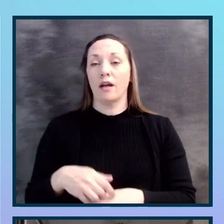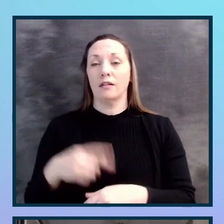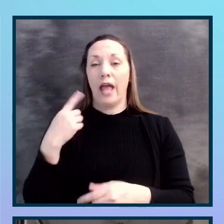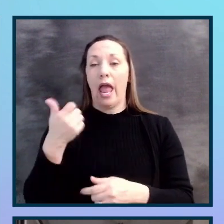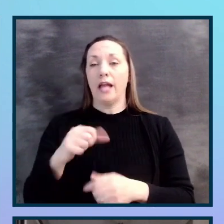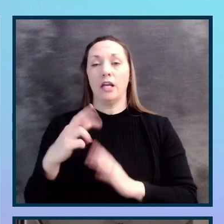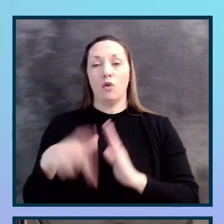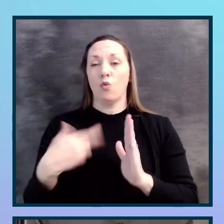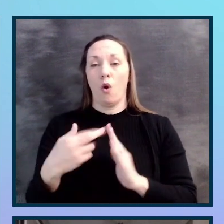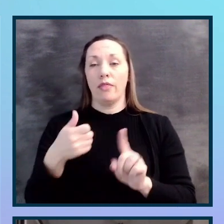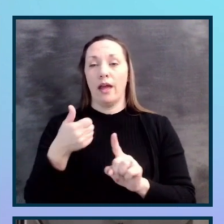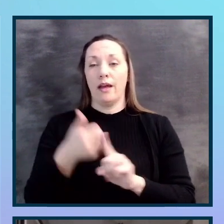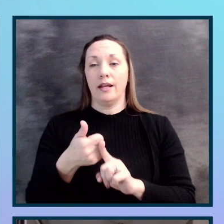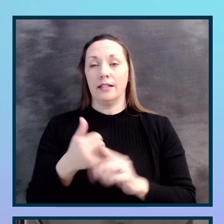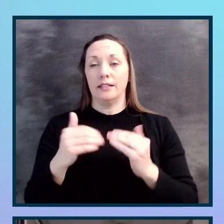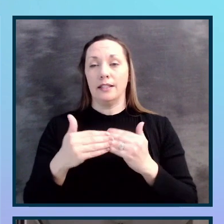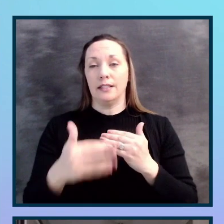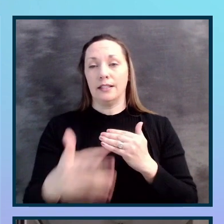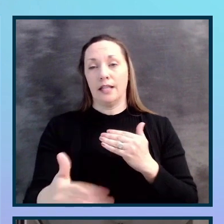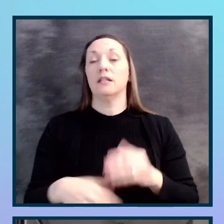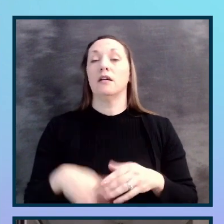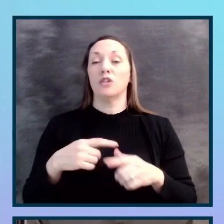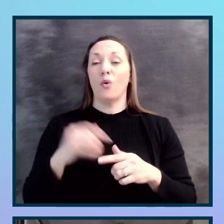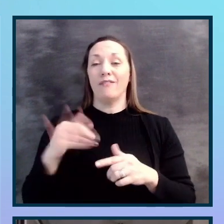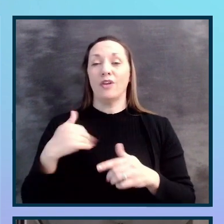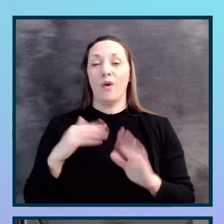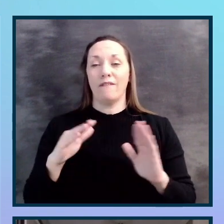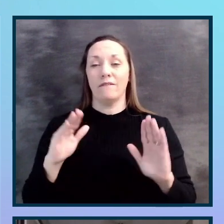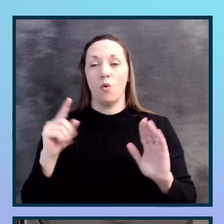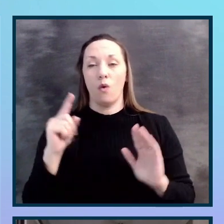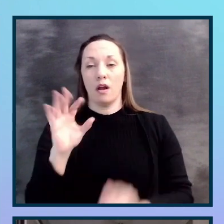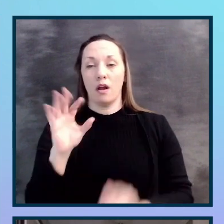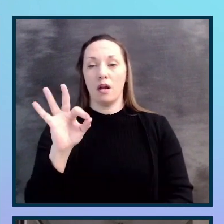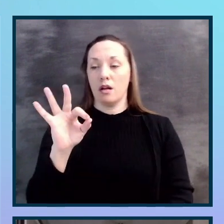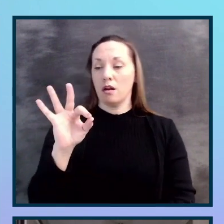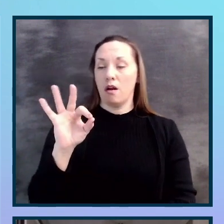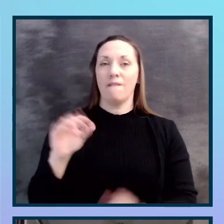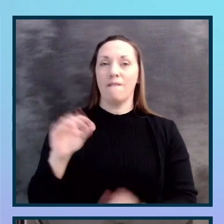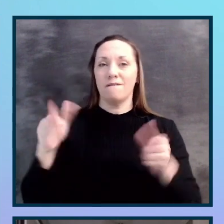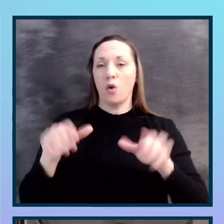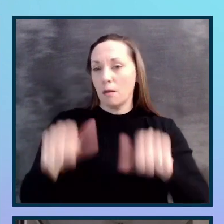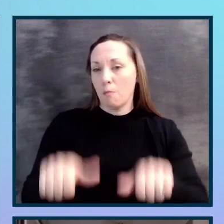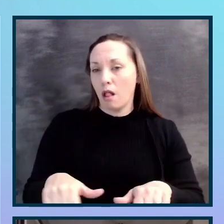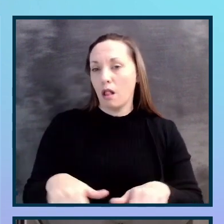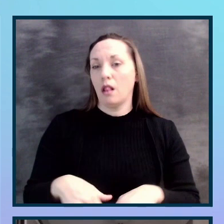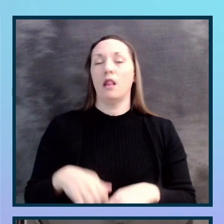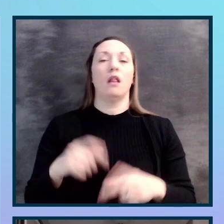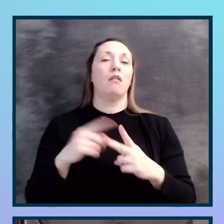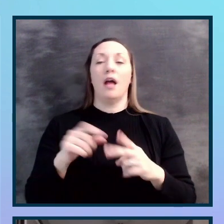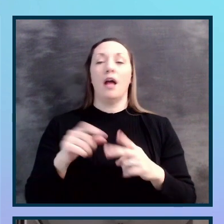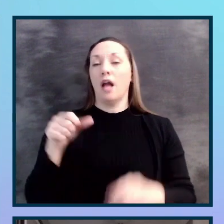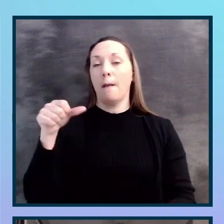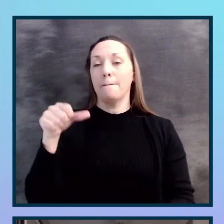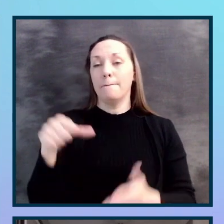descendant. So specifically, if you have a focusable and interactive descendant like a button, role text would